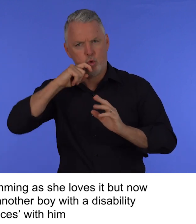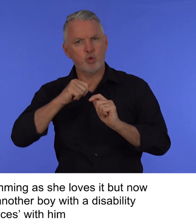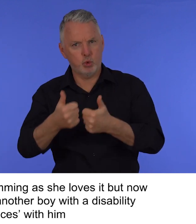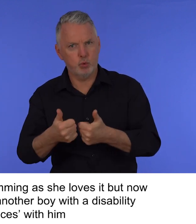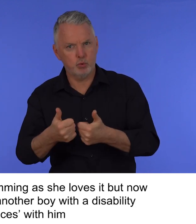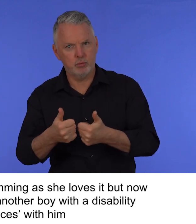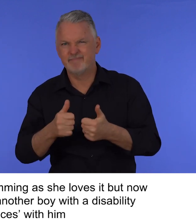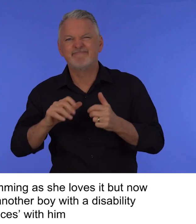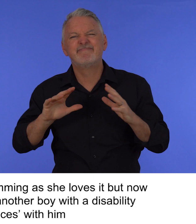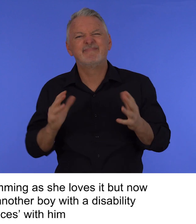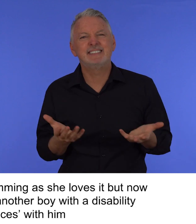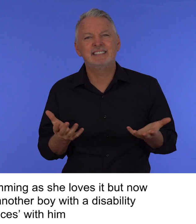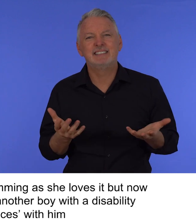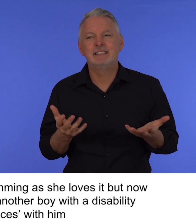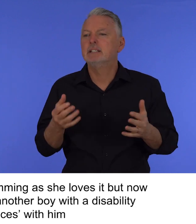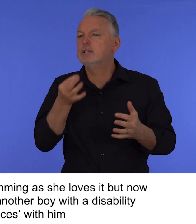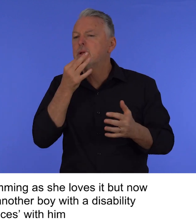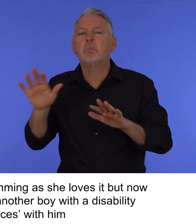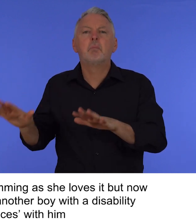really structured and